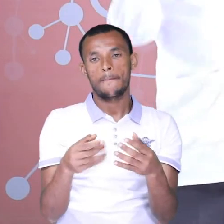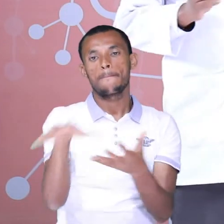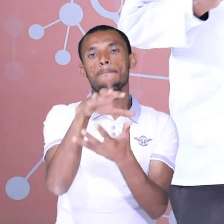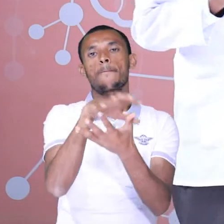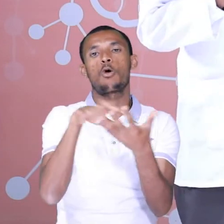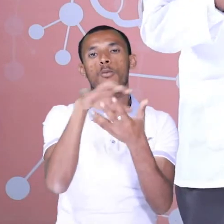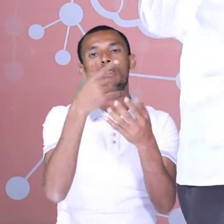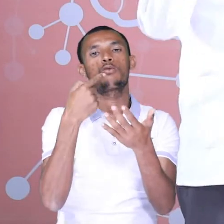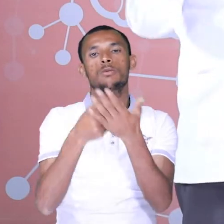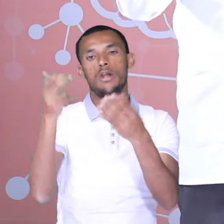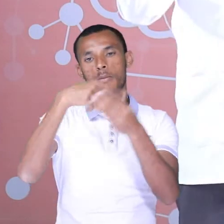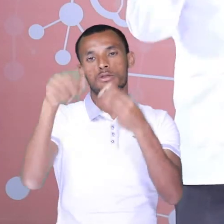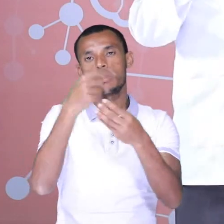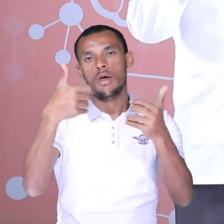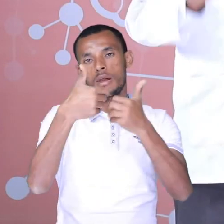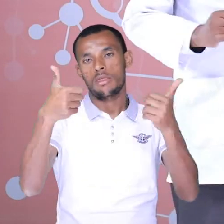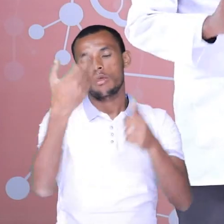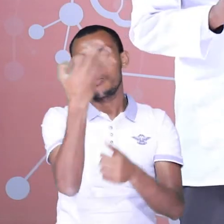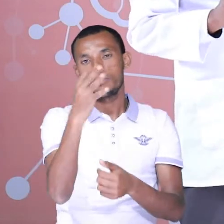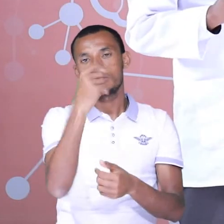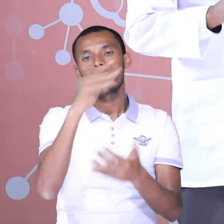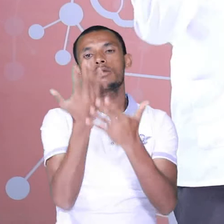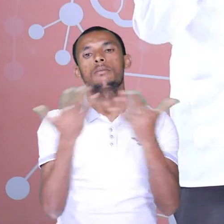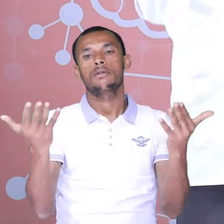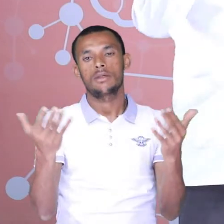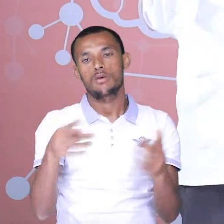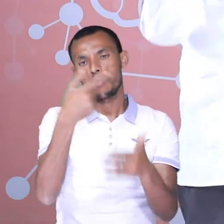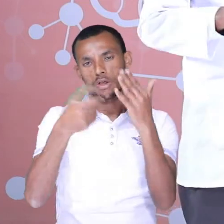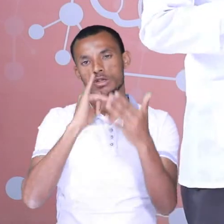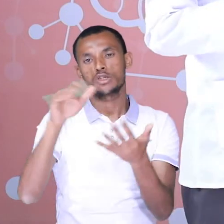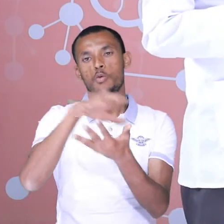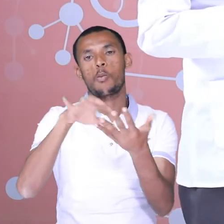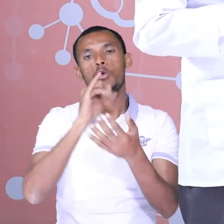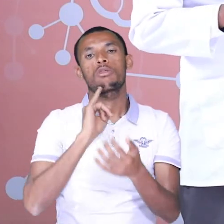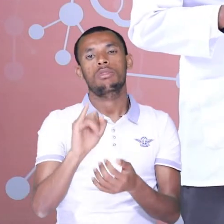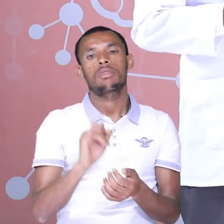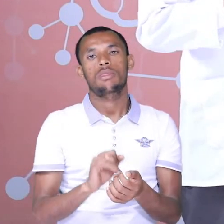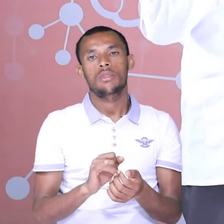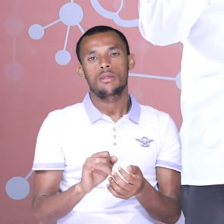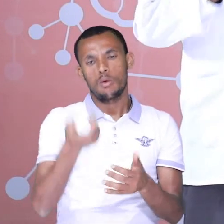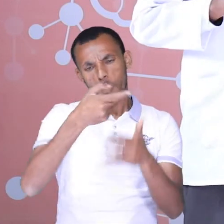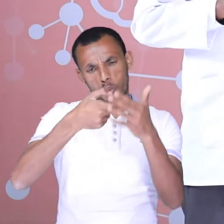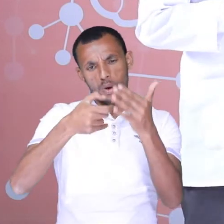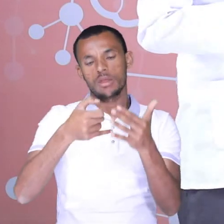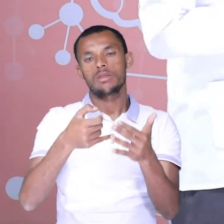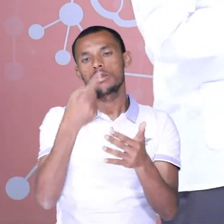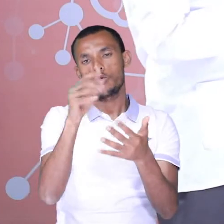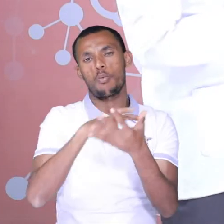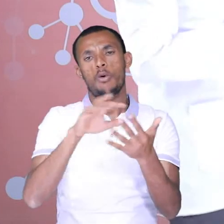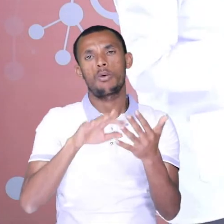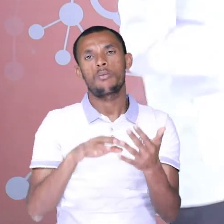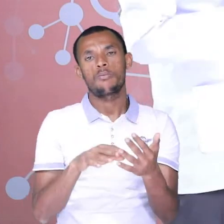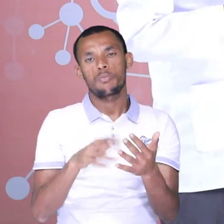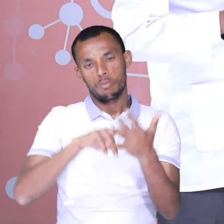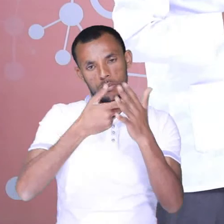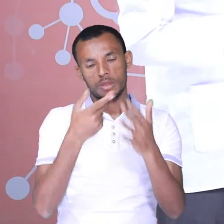complete information about the identity of the substance, what the compound is. What the compound is. When you